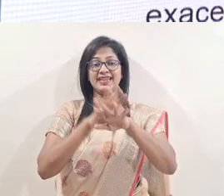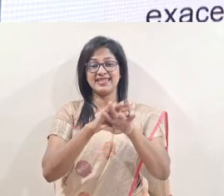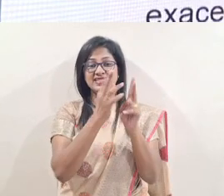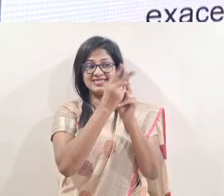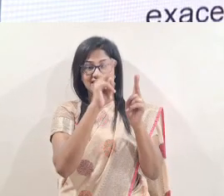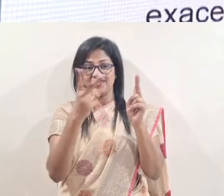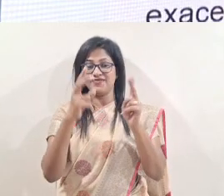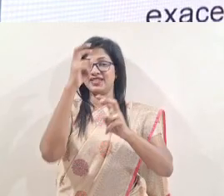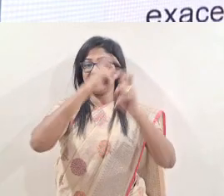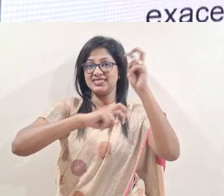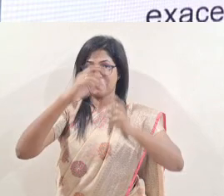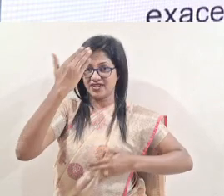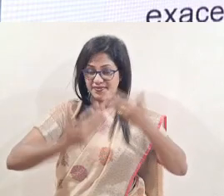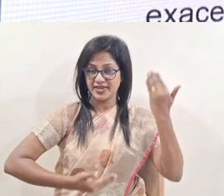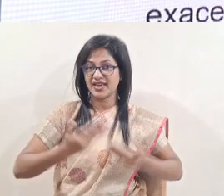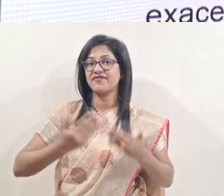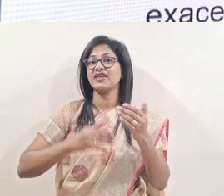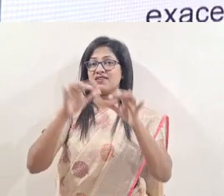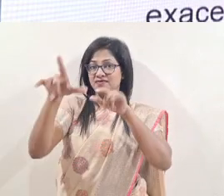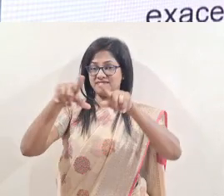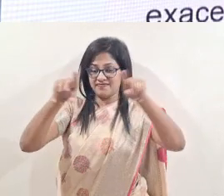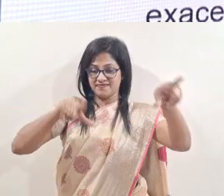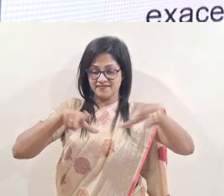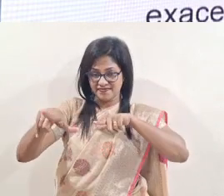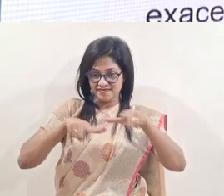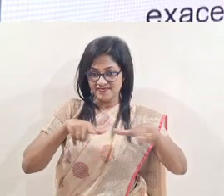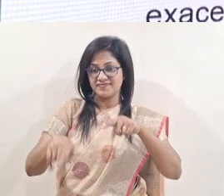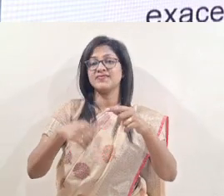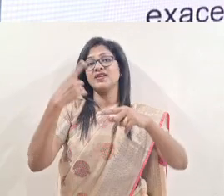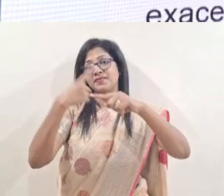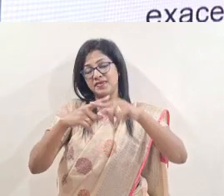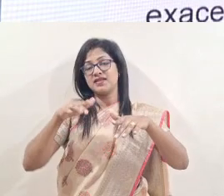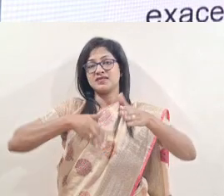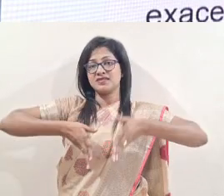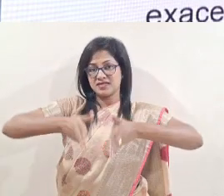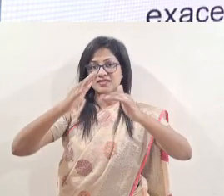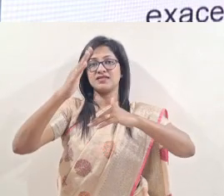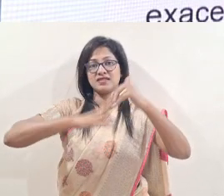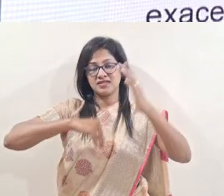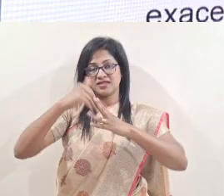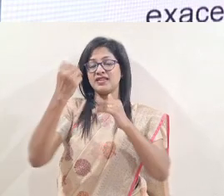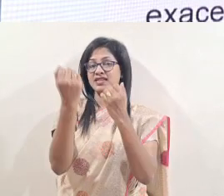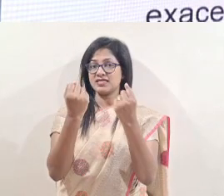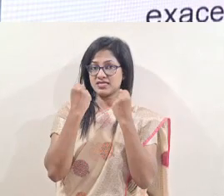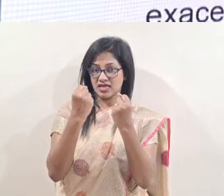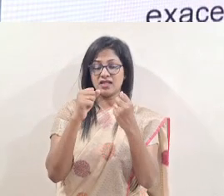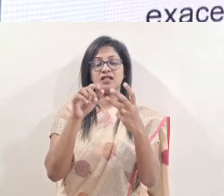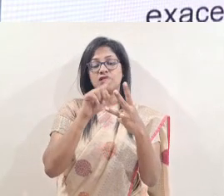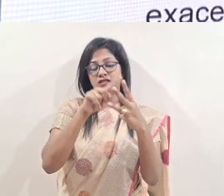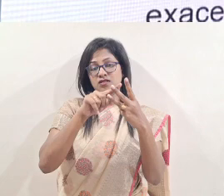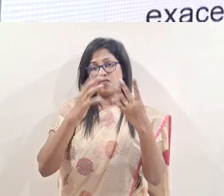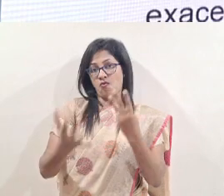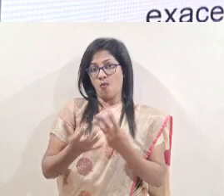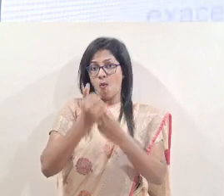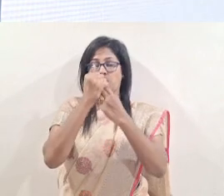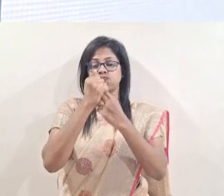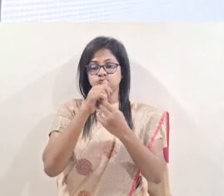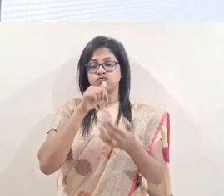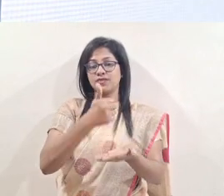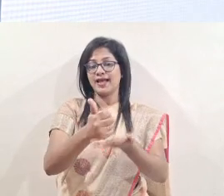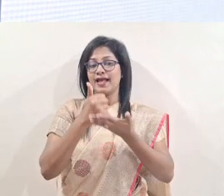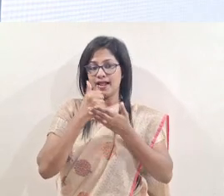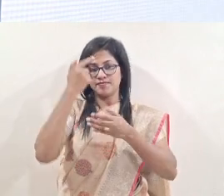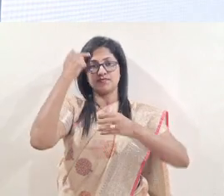travel behavior and real estate along with infrastructure carrying capacities would give a good idea for our